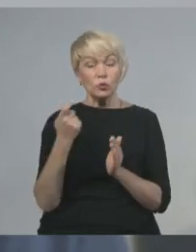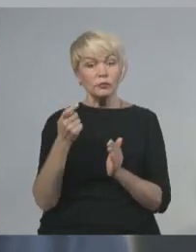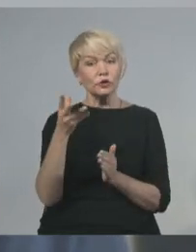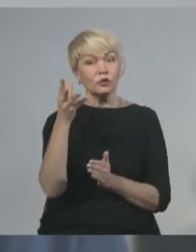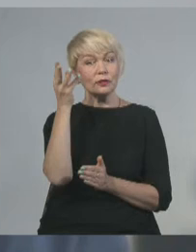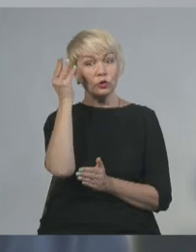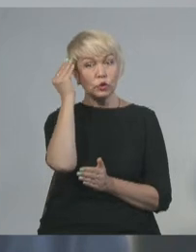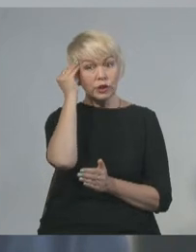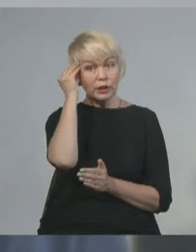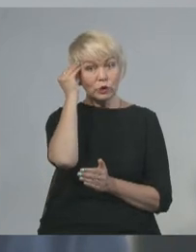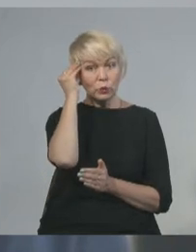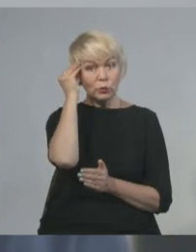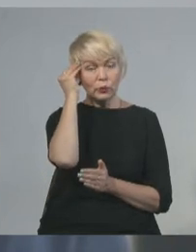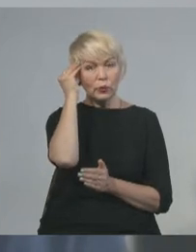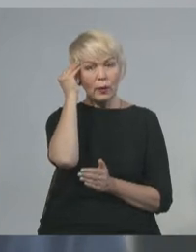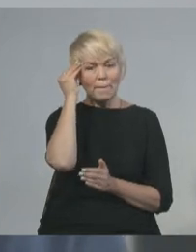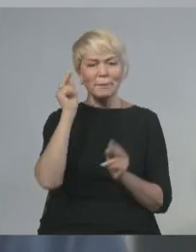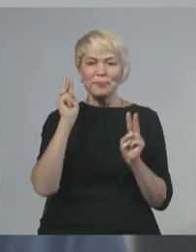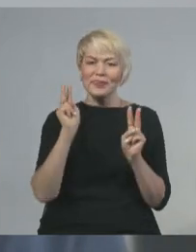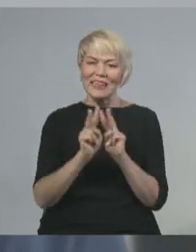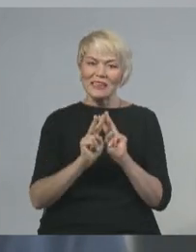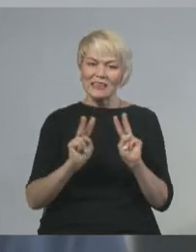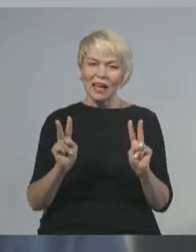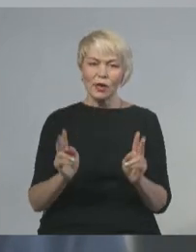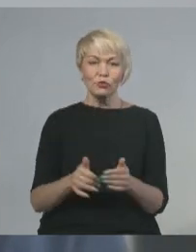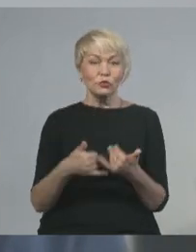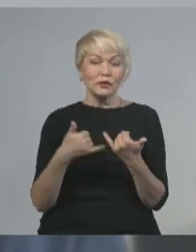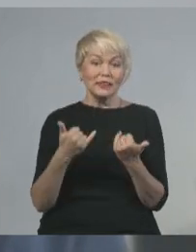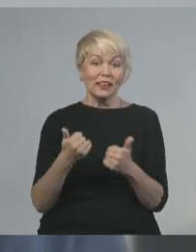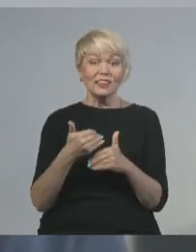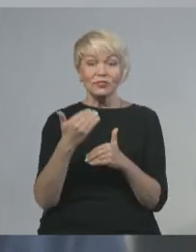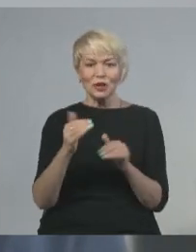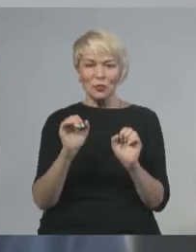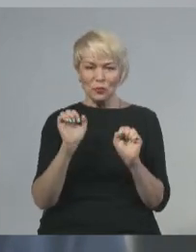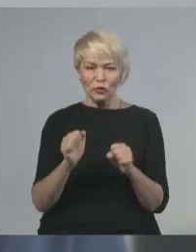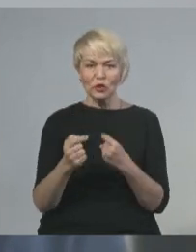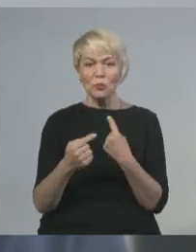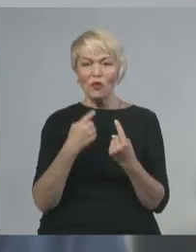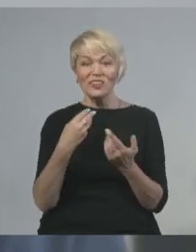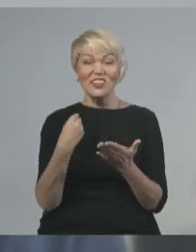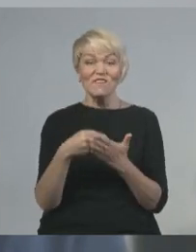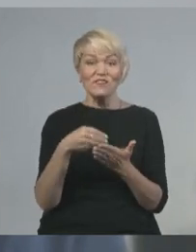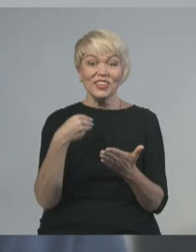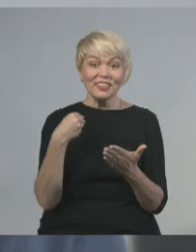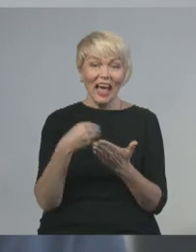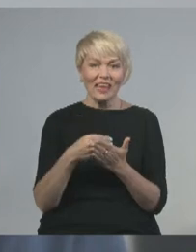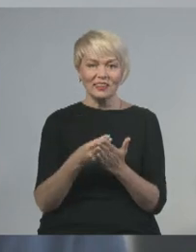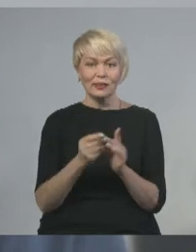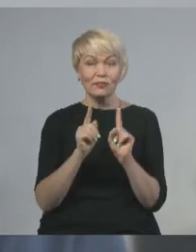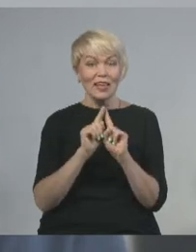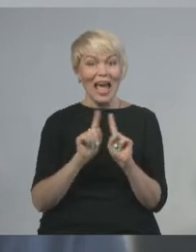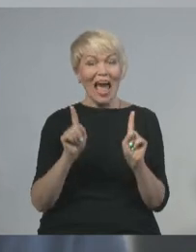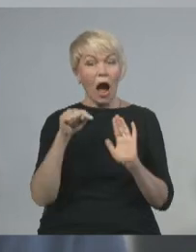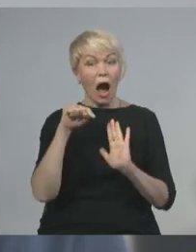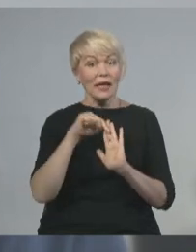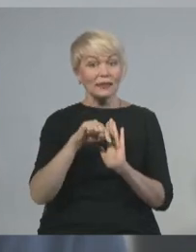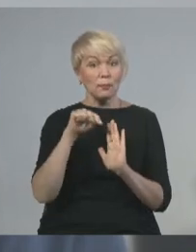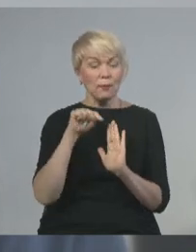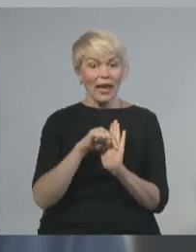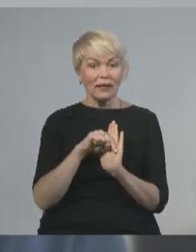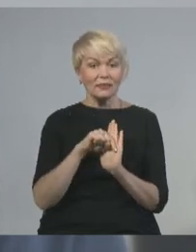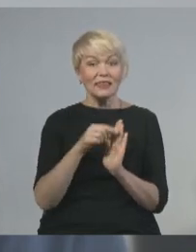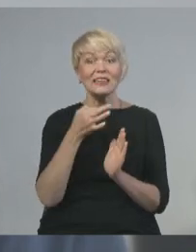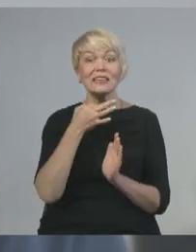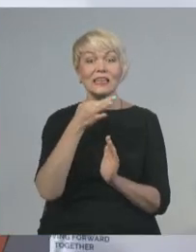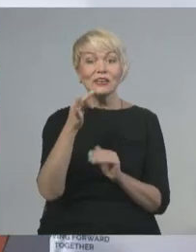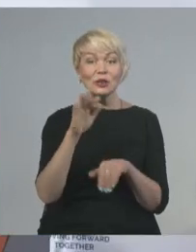time to think to talk about it right now or or we will get back to it later tell me what do what you think you